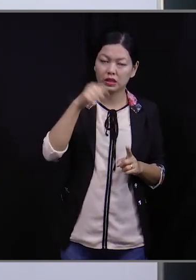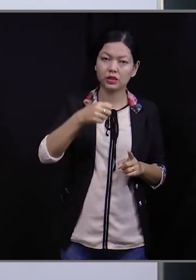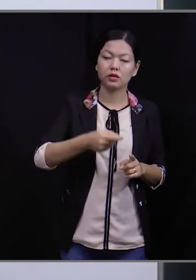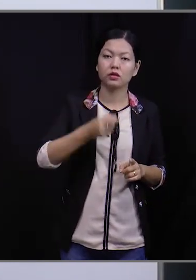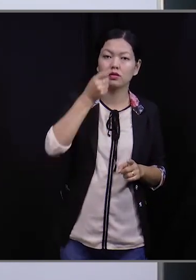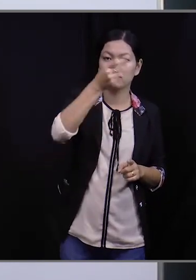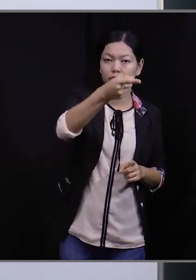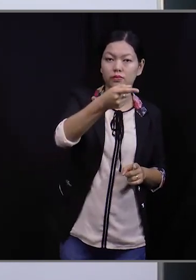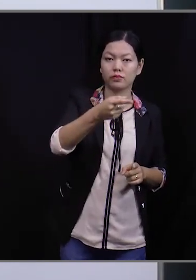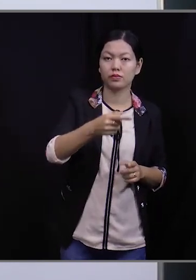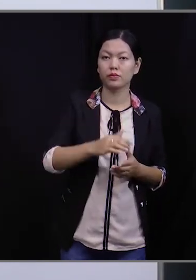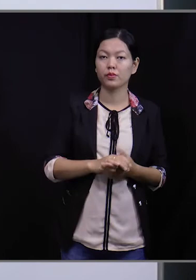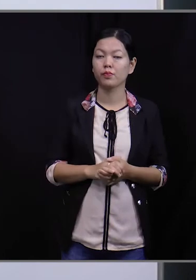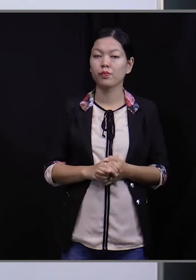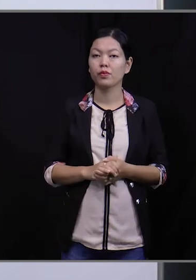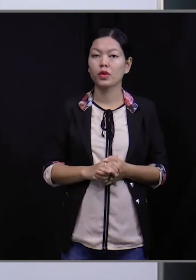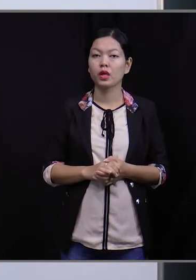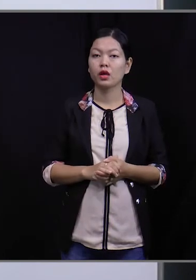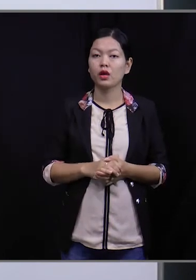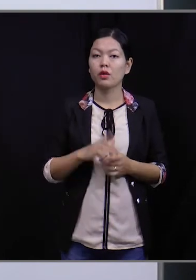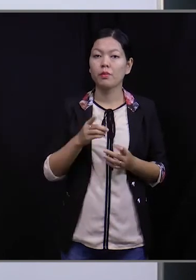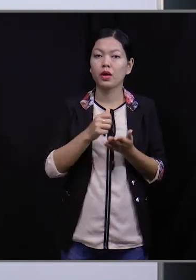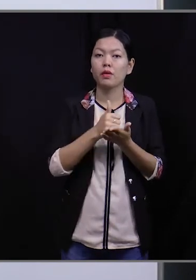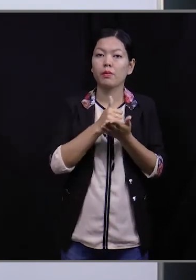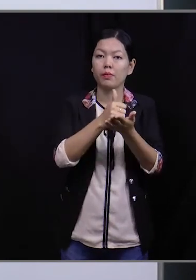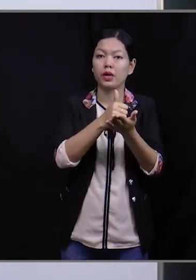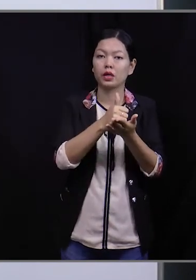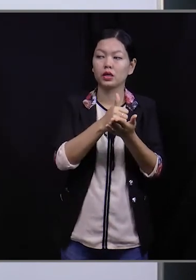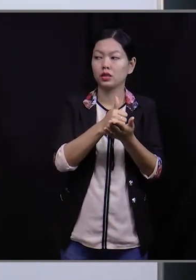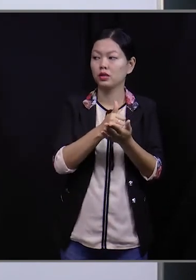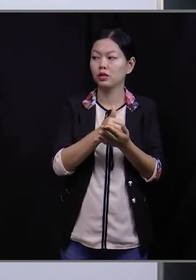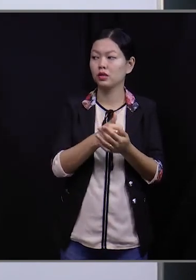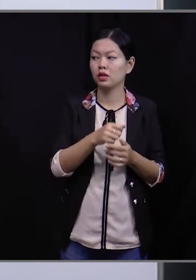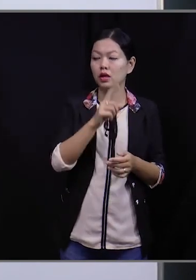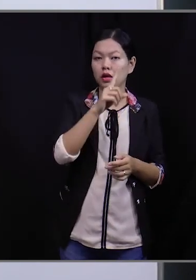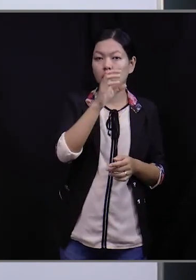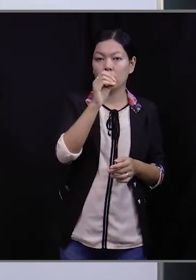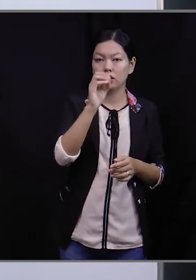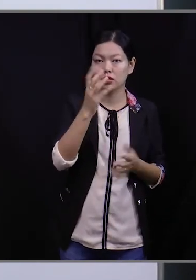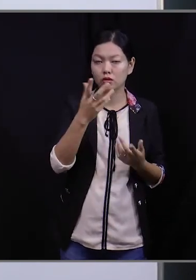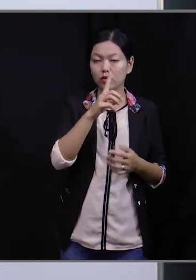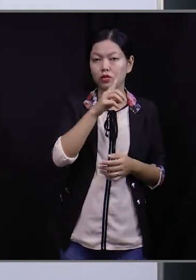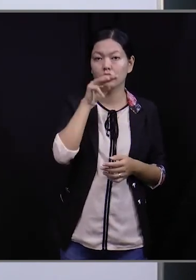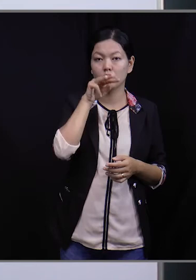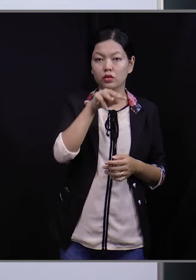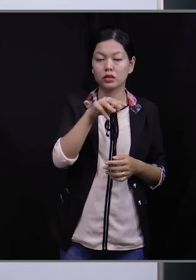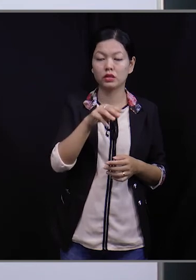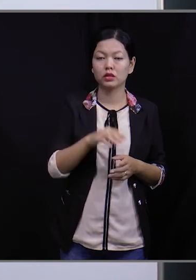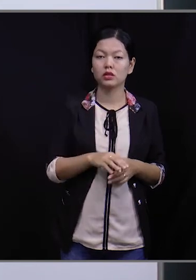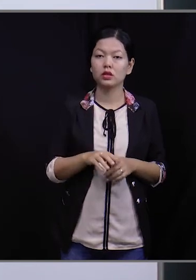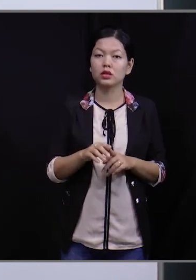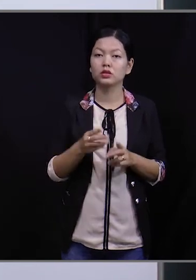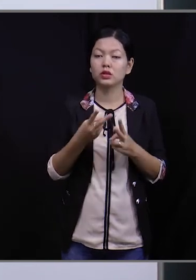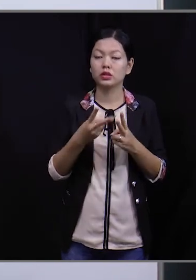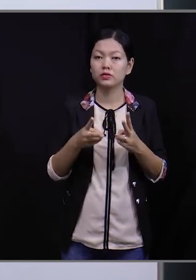amount amounting to this loan security that you are producing. All right, there is this thing called